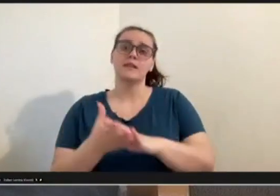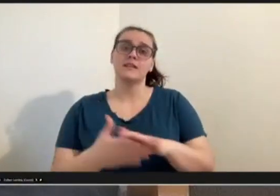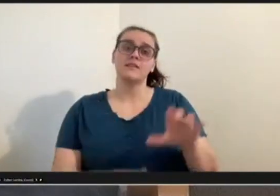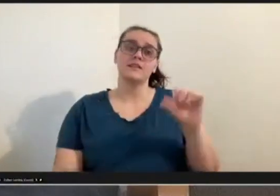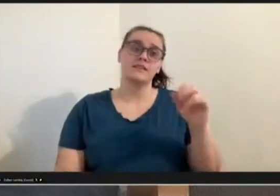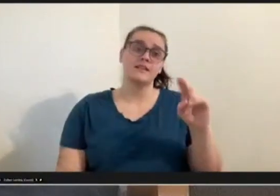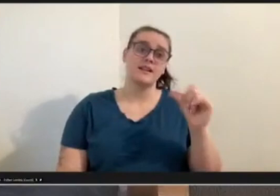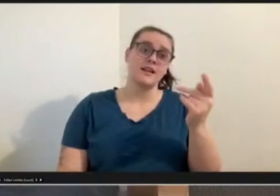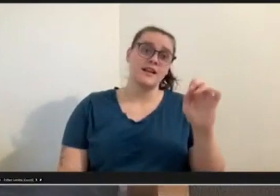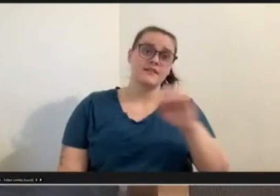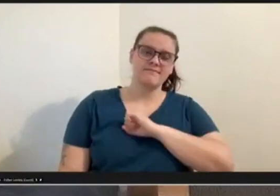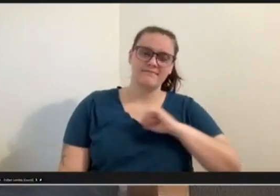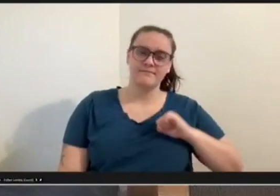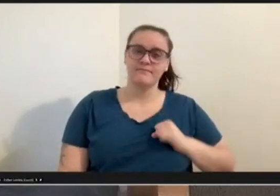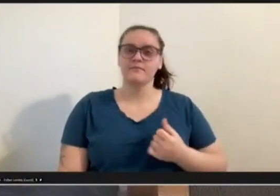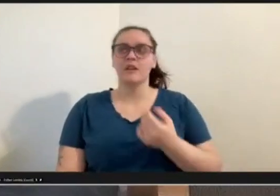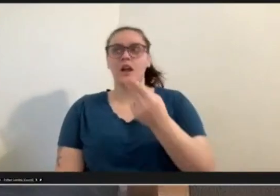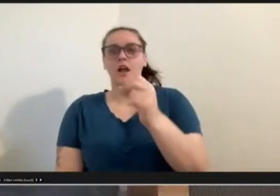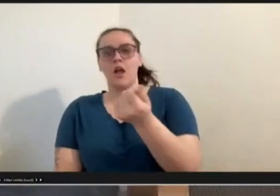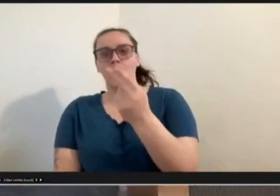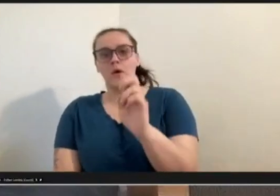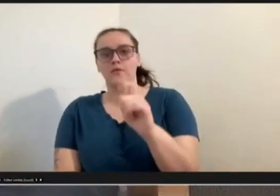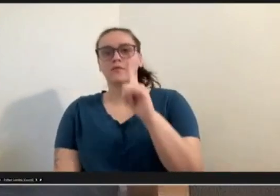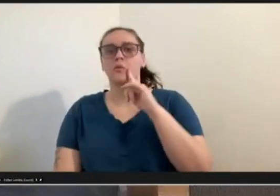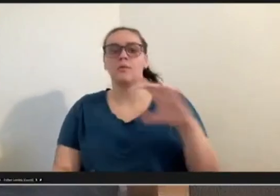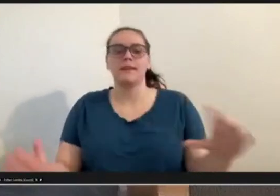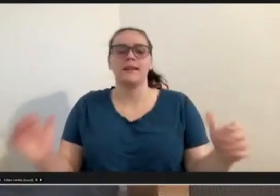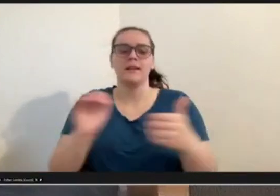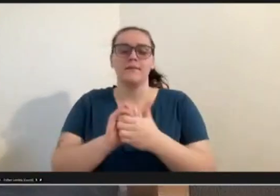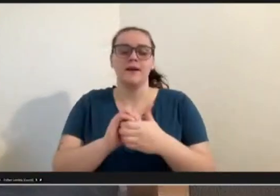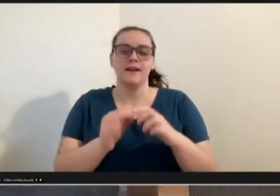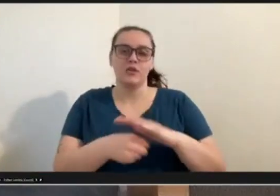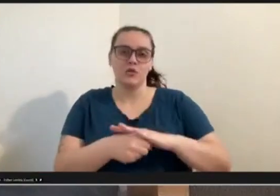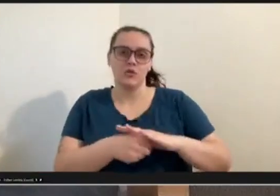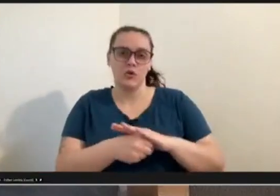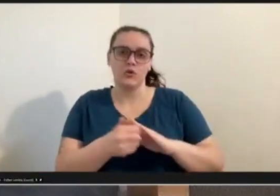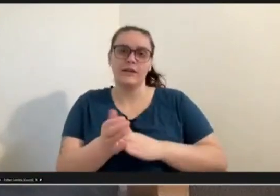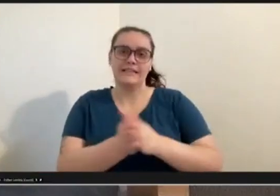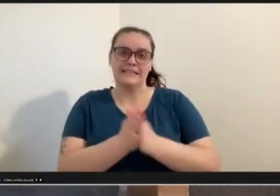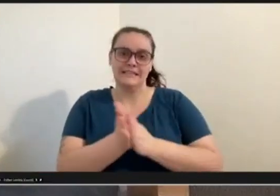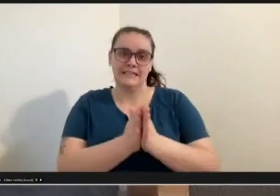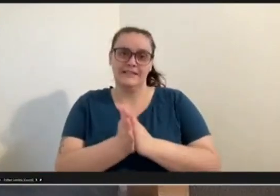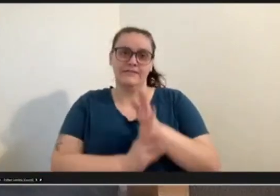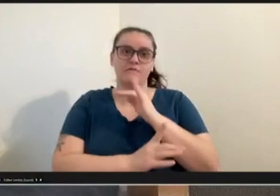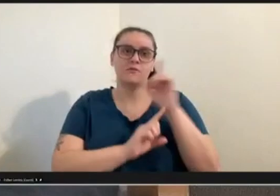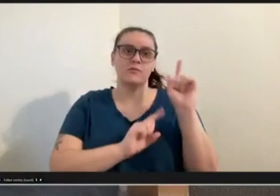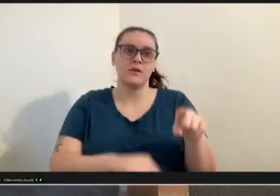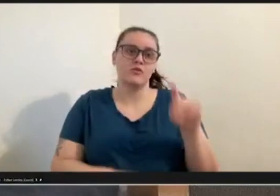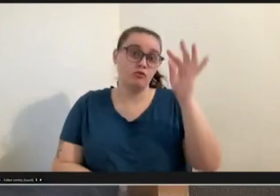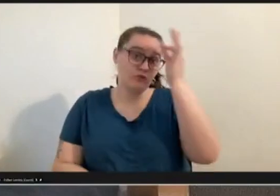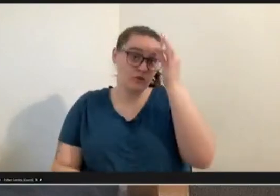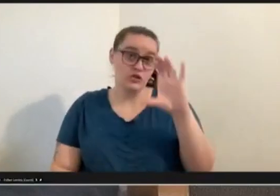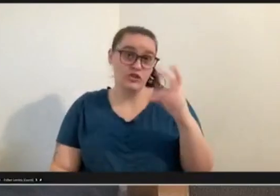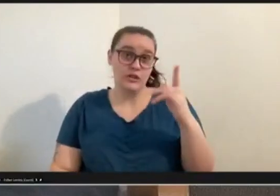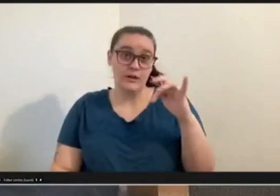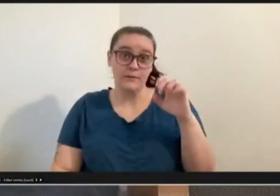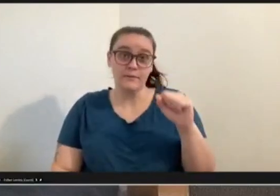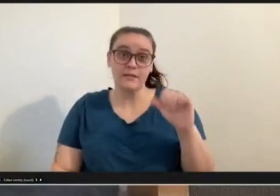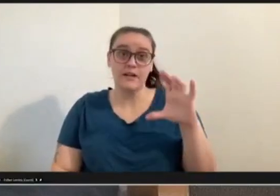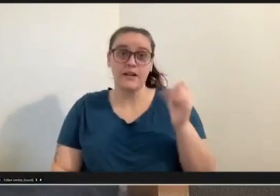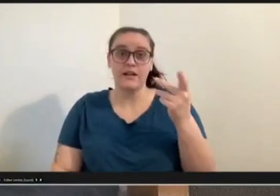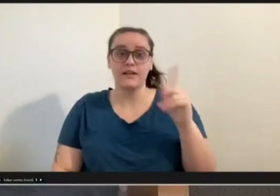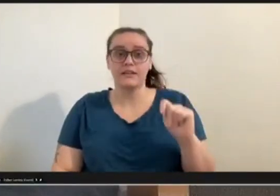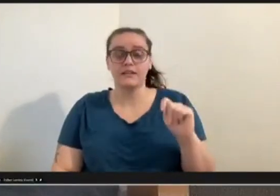aligning state and local incentives in a way that is responsive to the Federal CHIPS Act, U.S. Department of Commerce requirements,